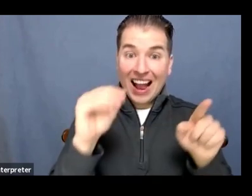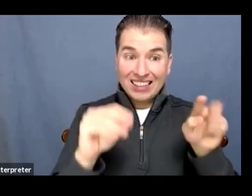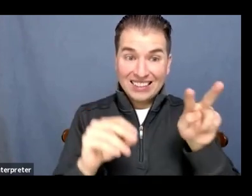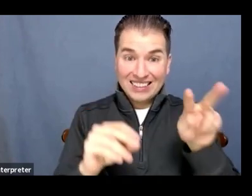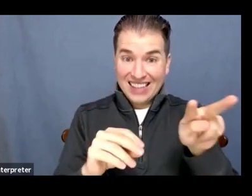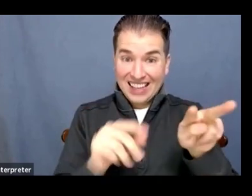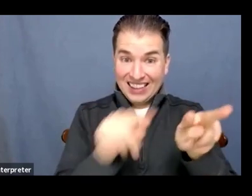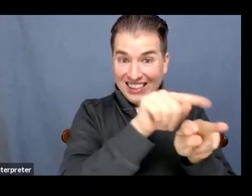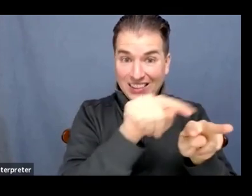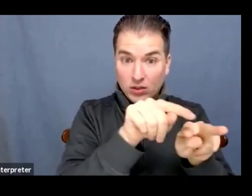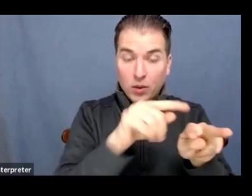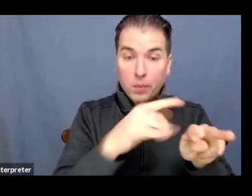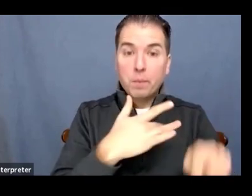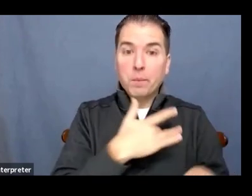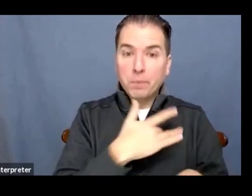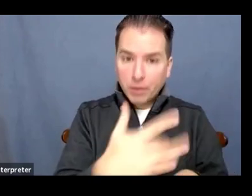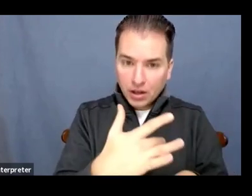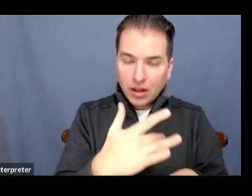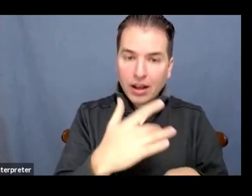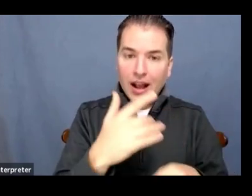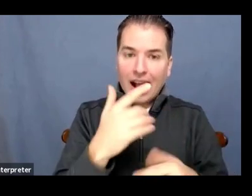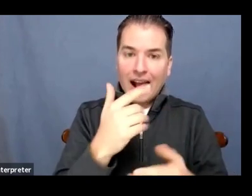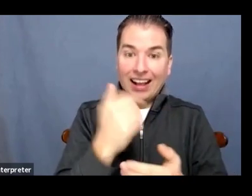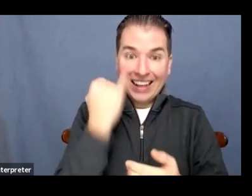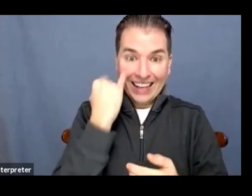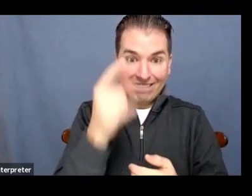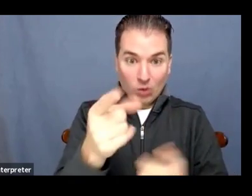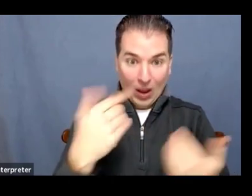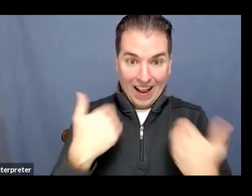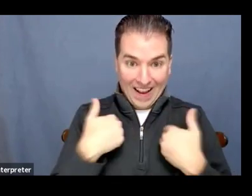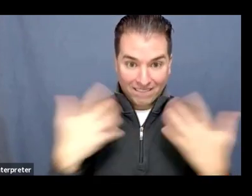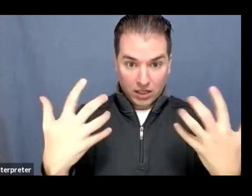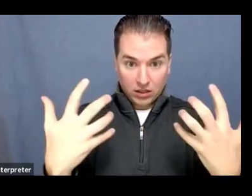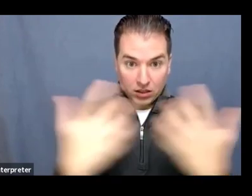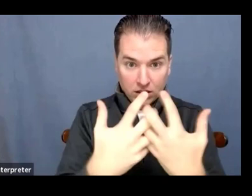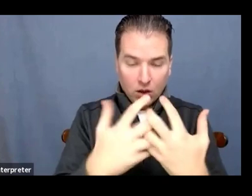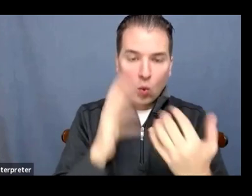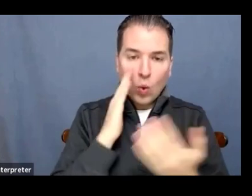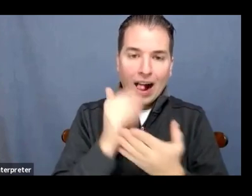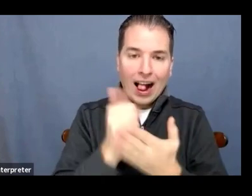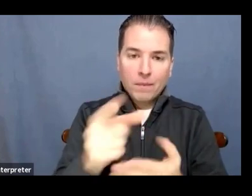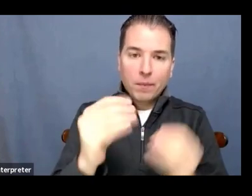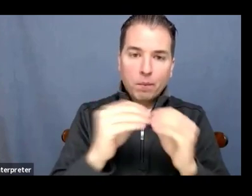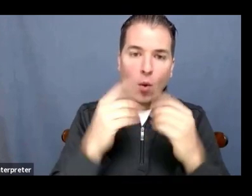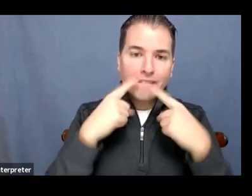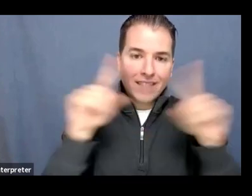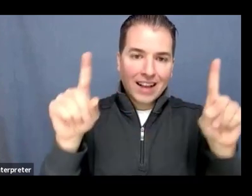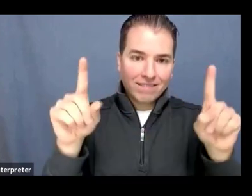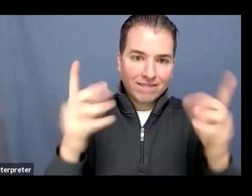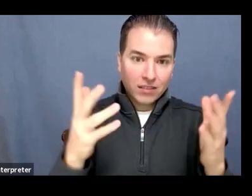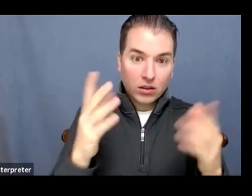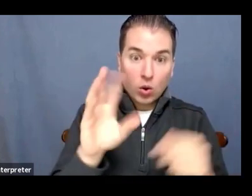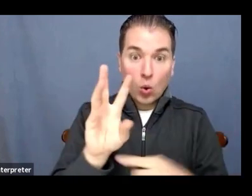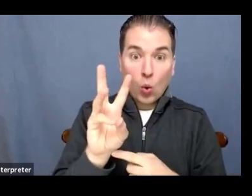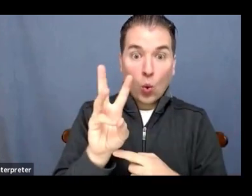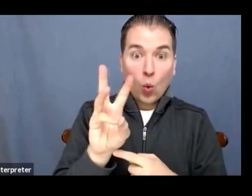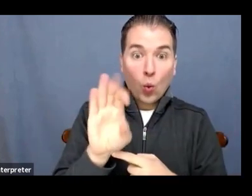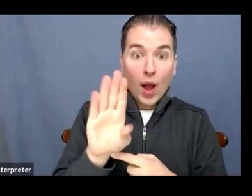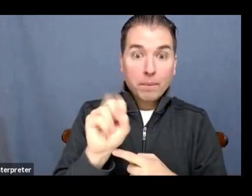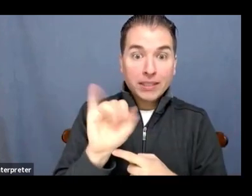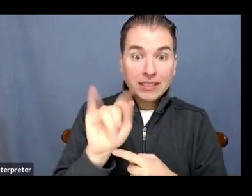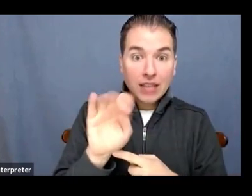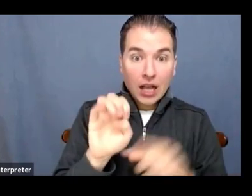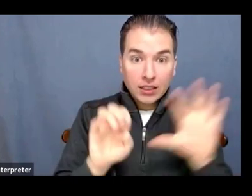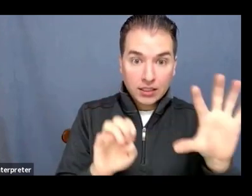as such will generally be more effective in combination. So having a website in combination with a